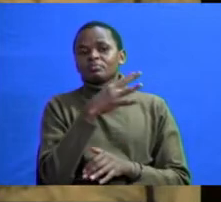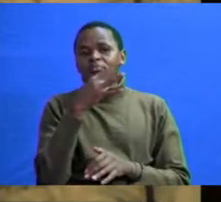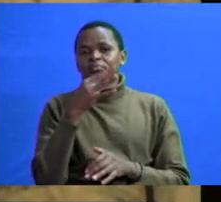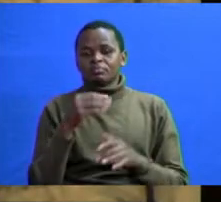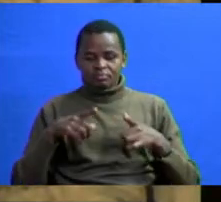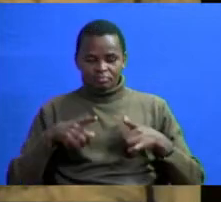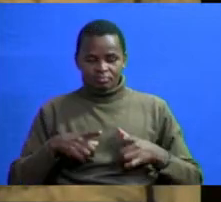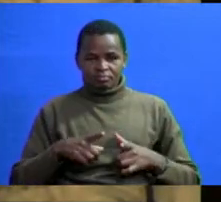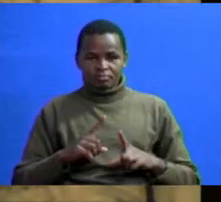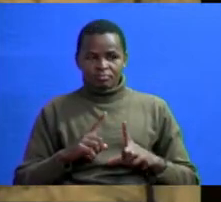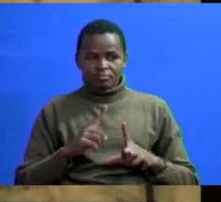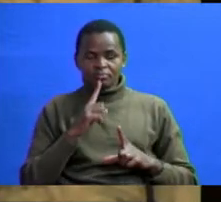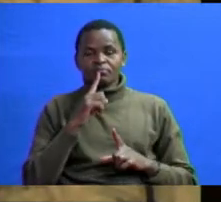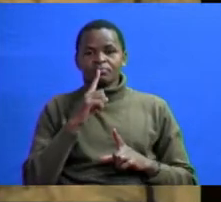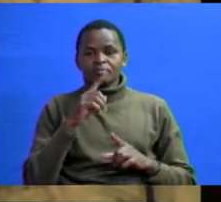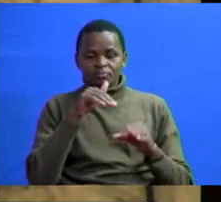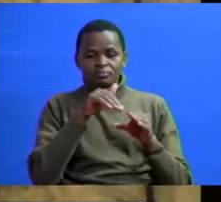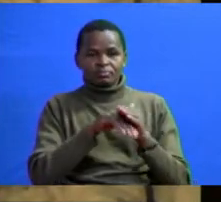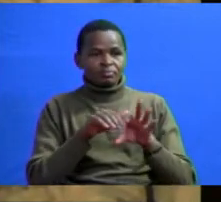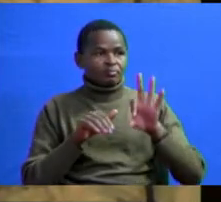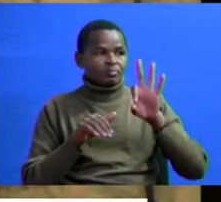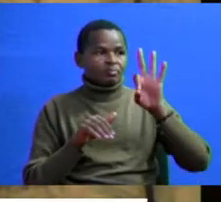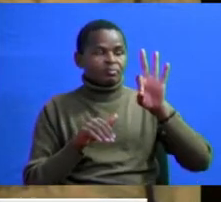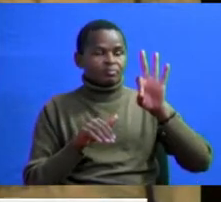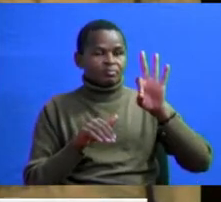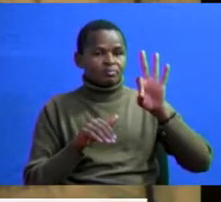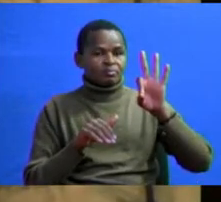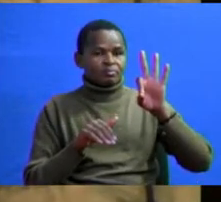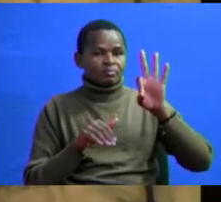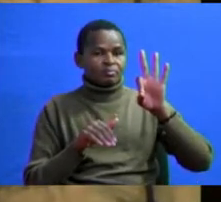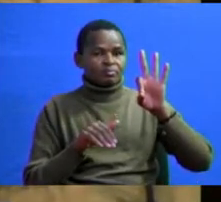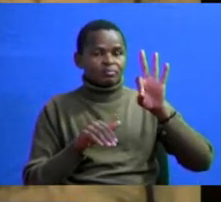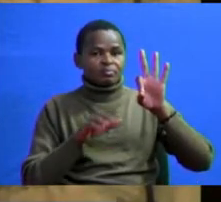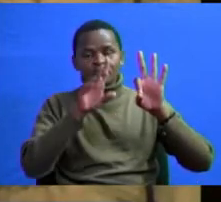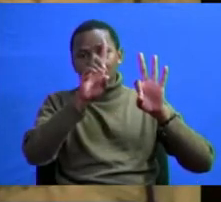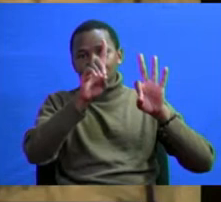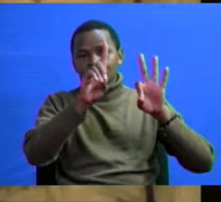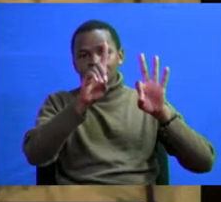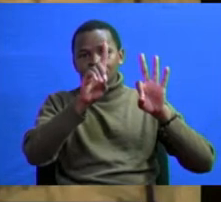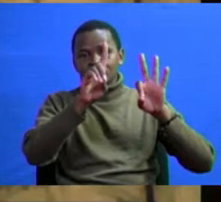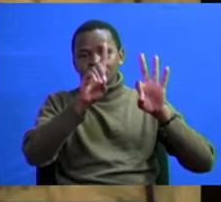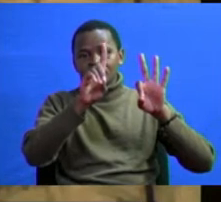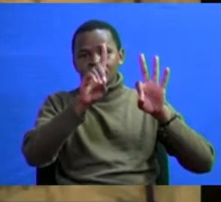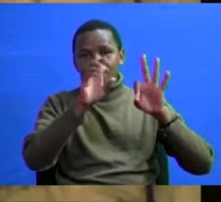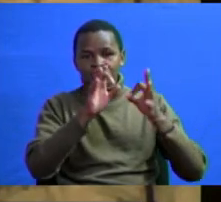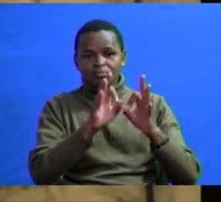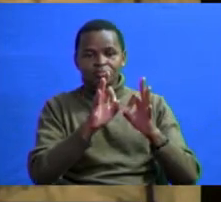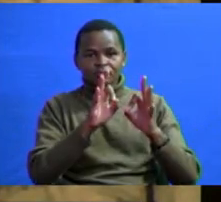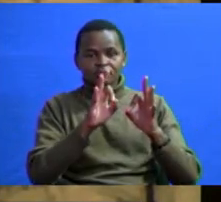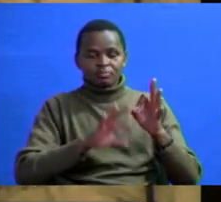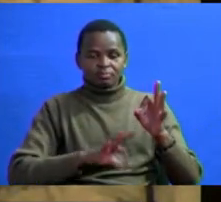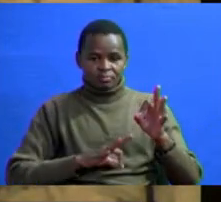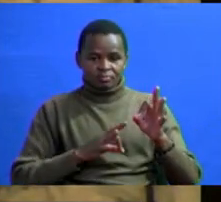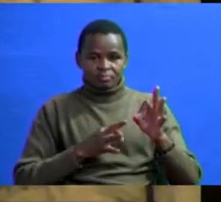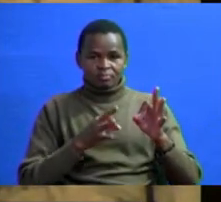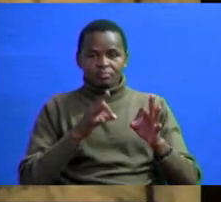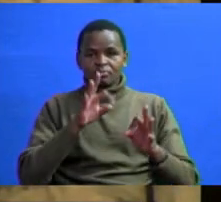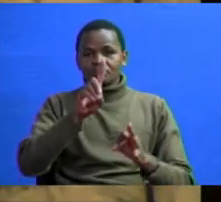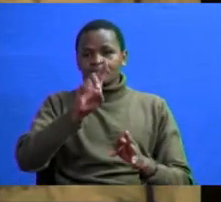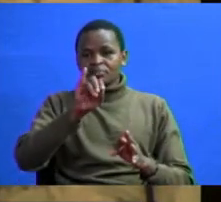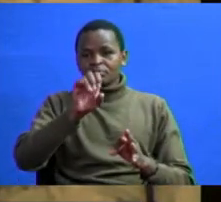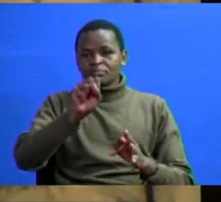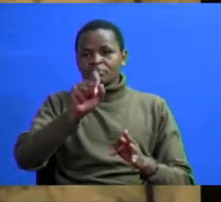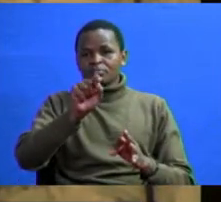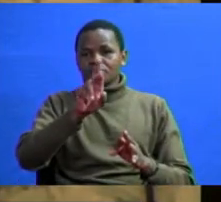me just say this in 3 D's. I call them 3 D's. So if you feel that you're distressed, number